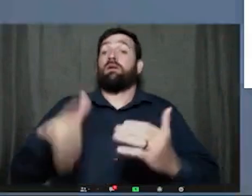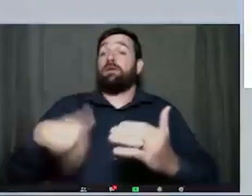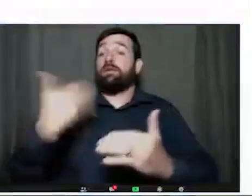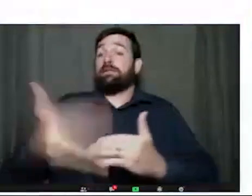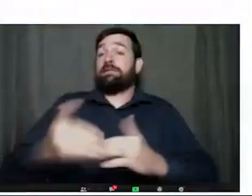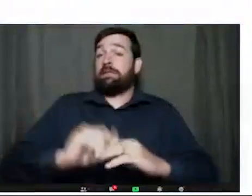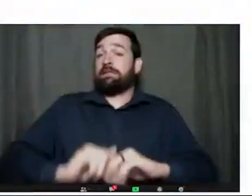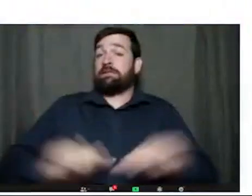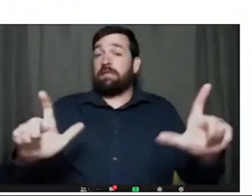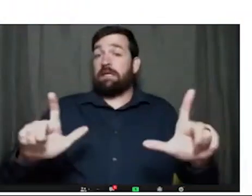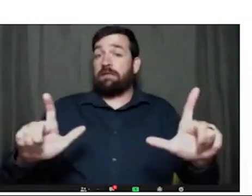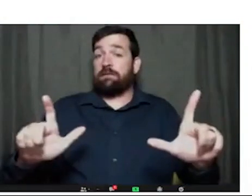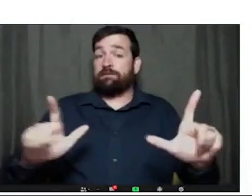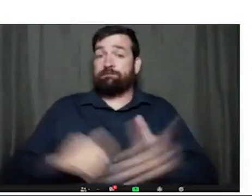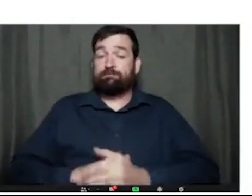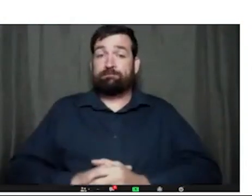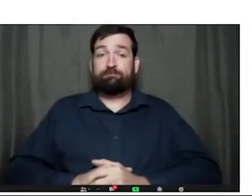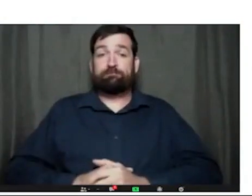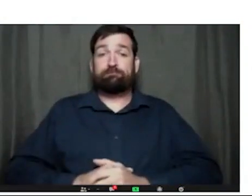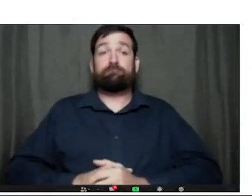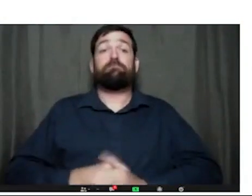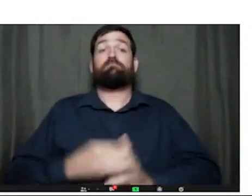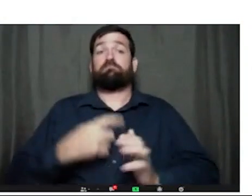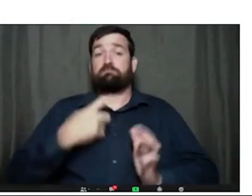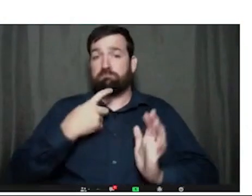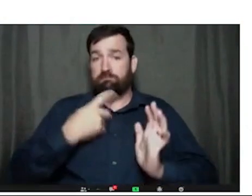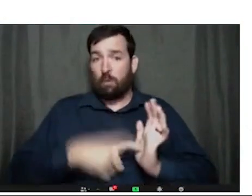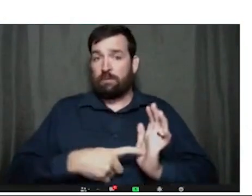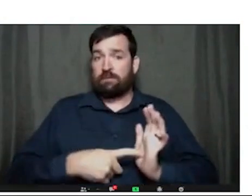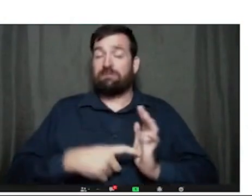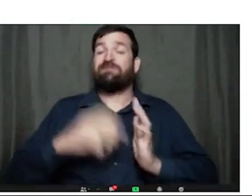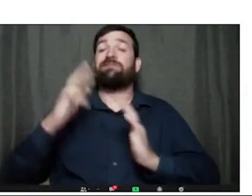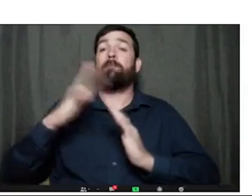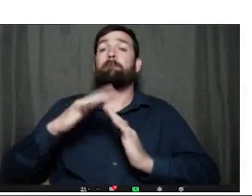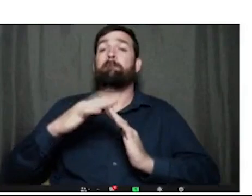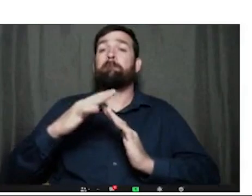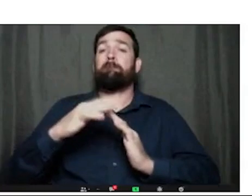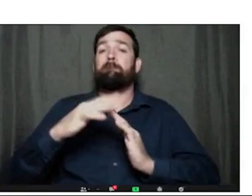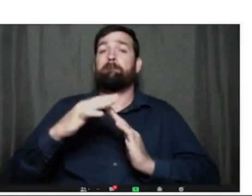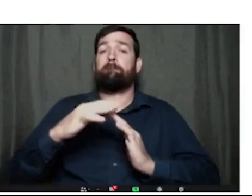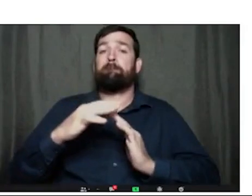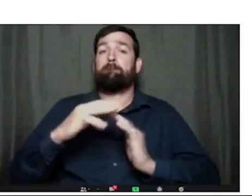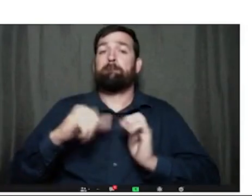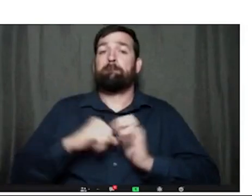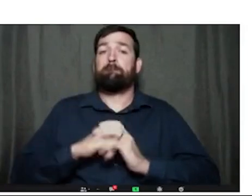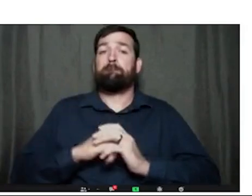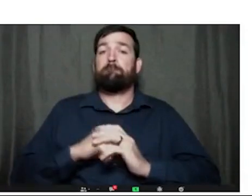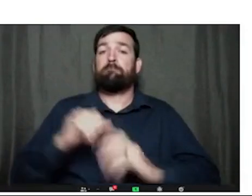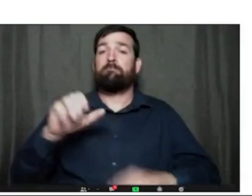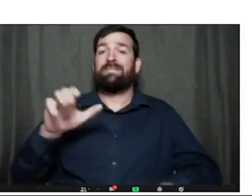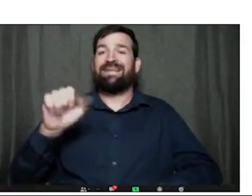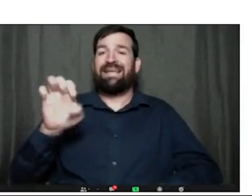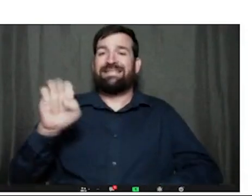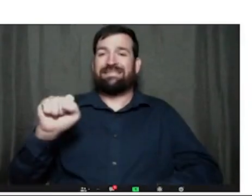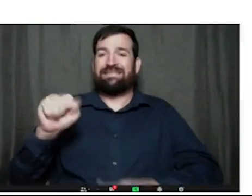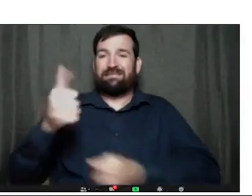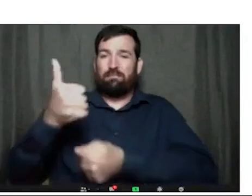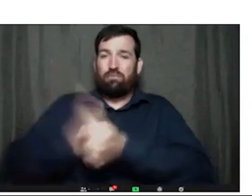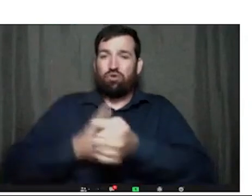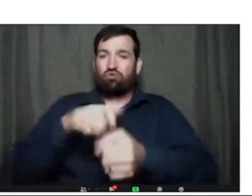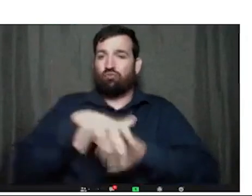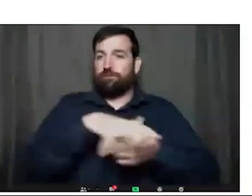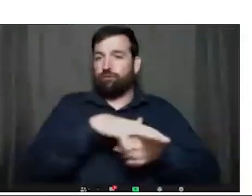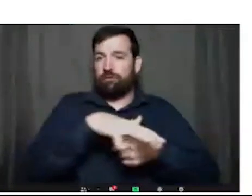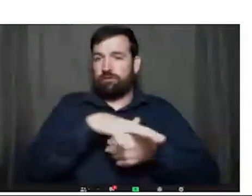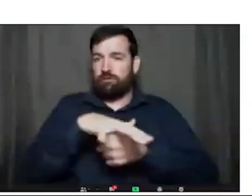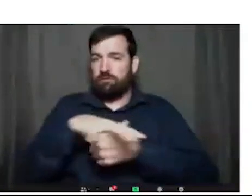me, what you'll notice is that on the top, we're looking at cases by region, new case rate by region. And what you